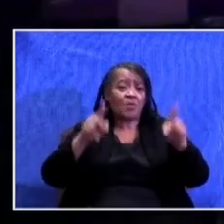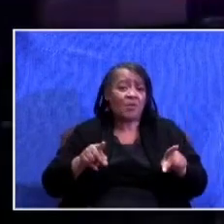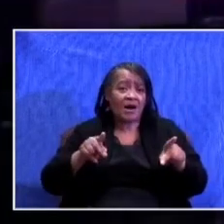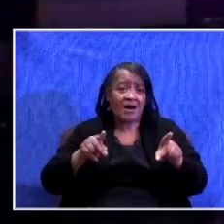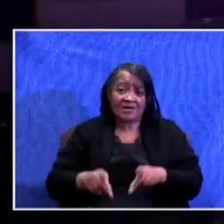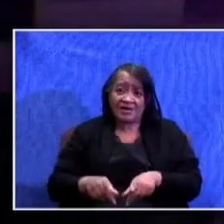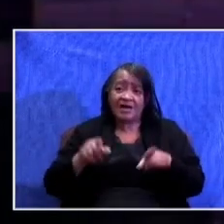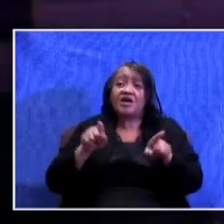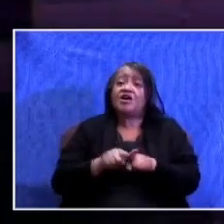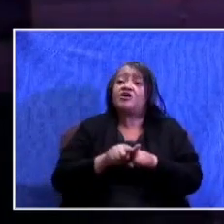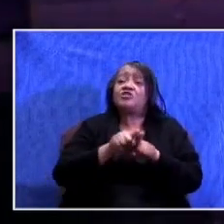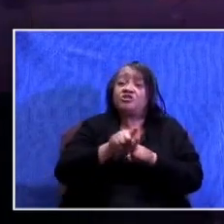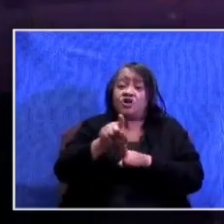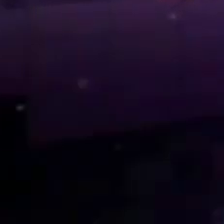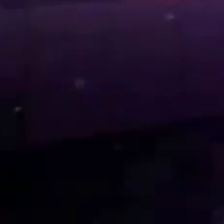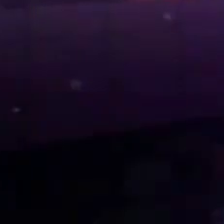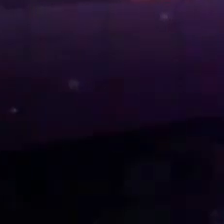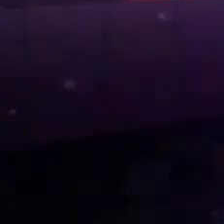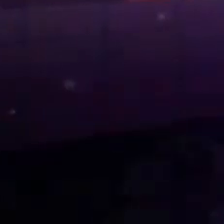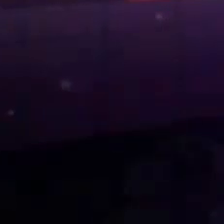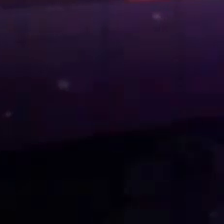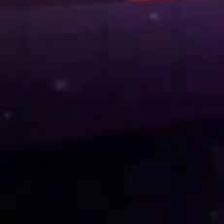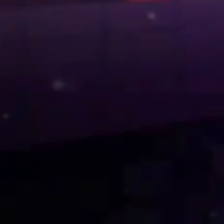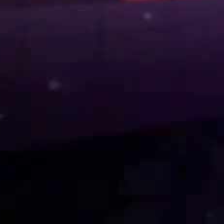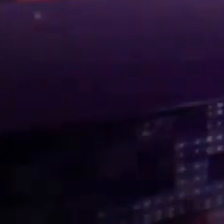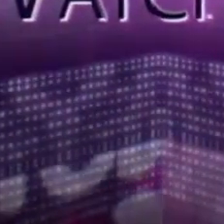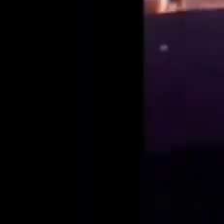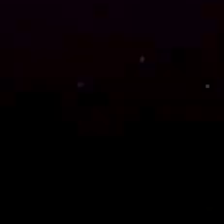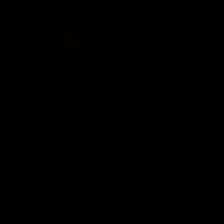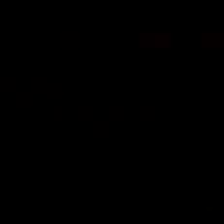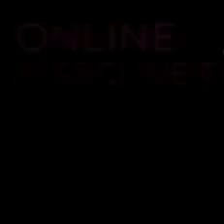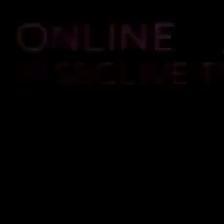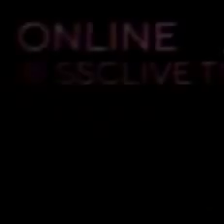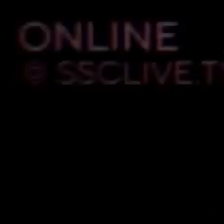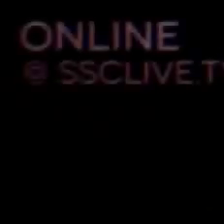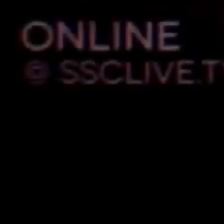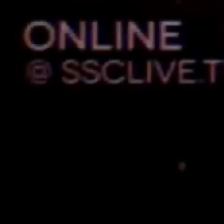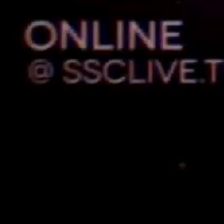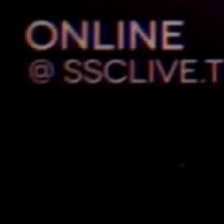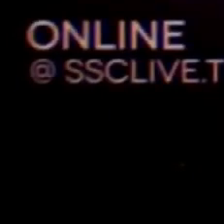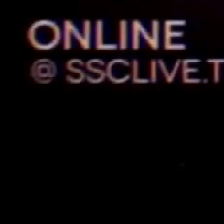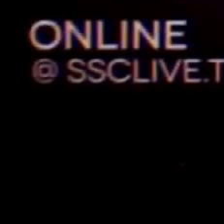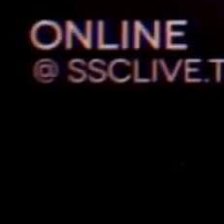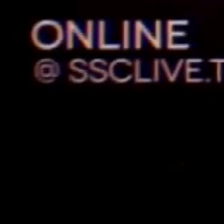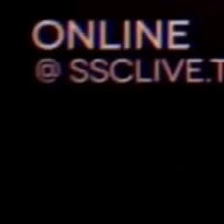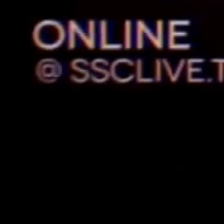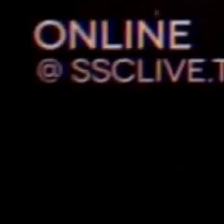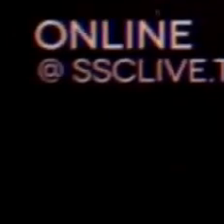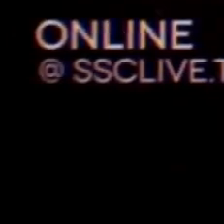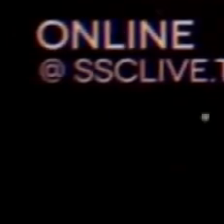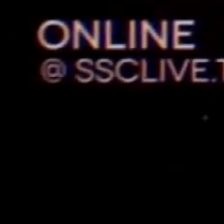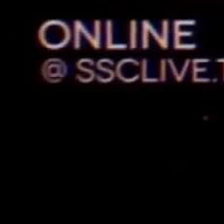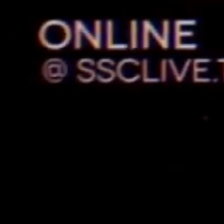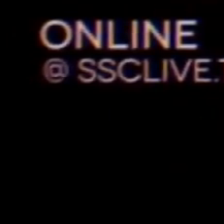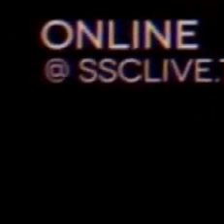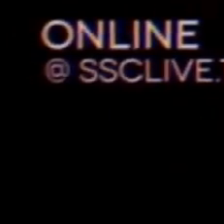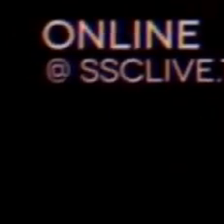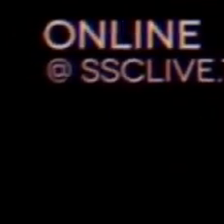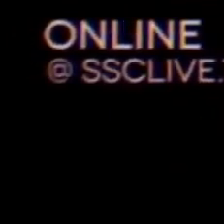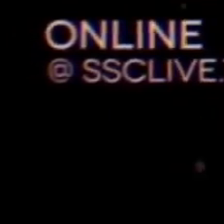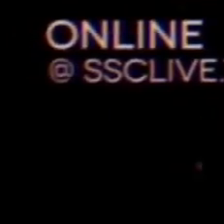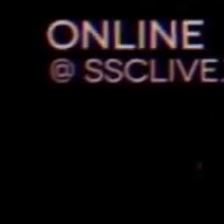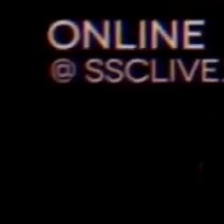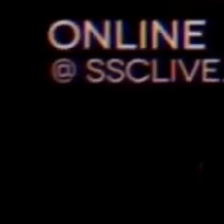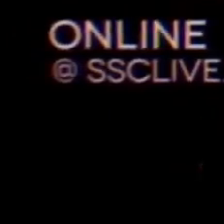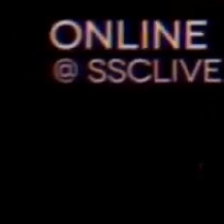hope that word that was brought forth has deeply enriched your life. Be sure to check us out on all of our digital streaming